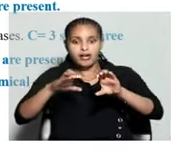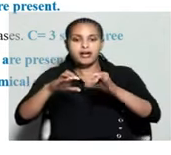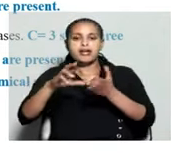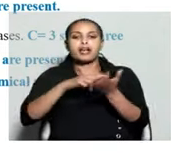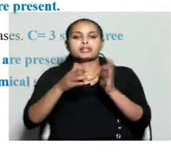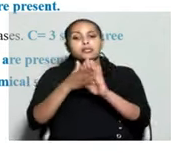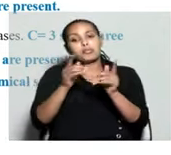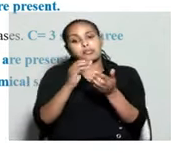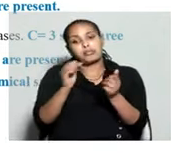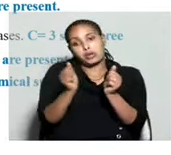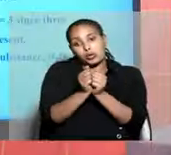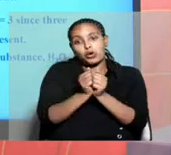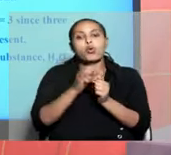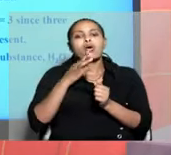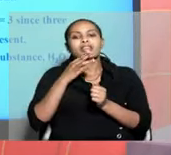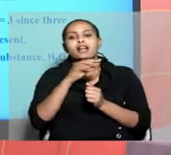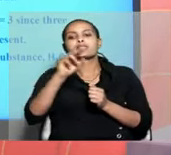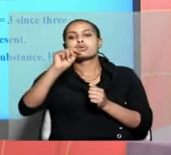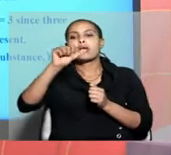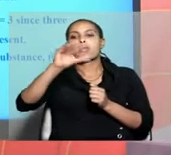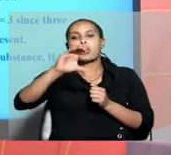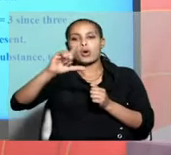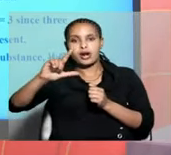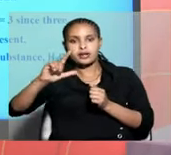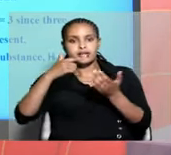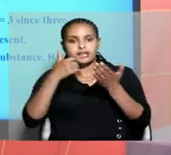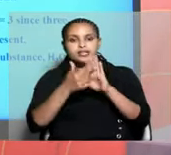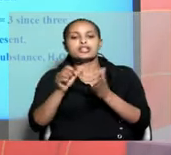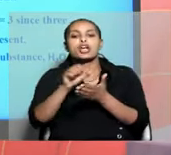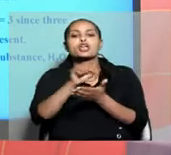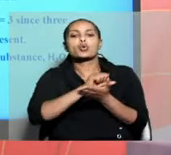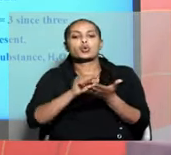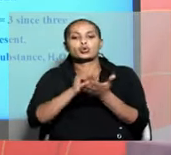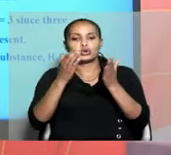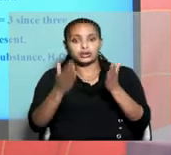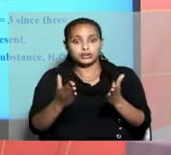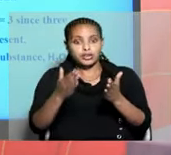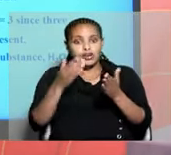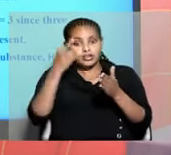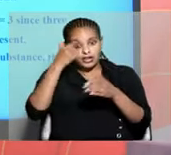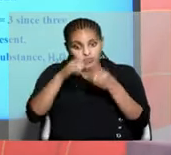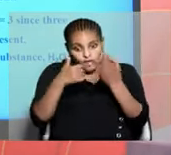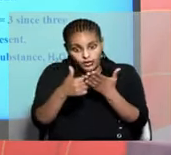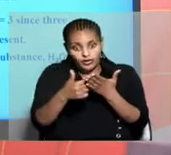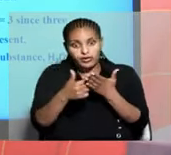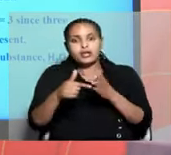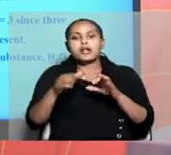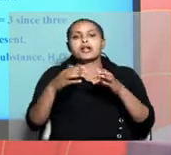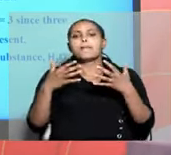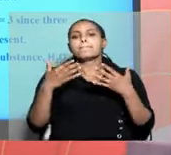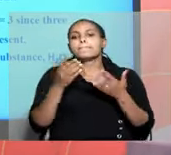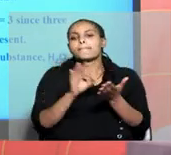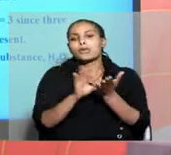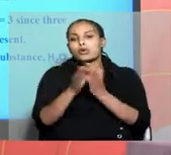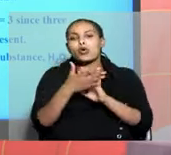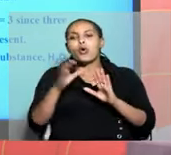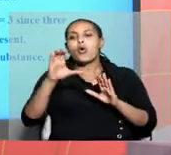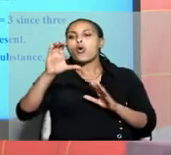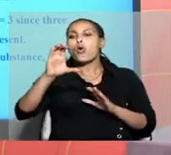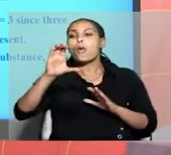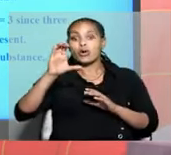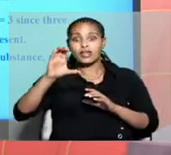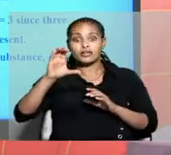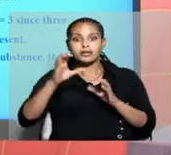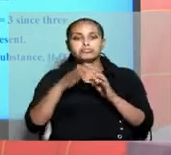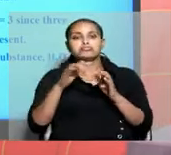between sodium chloride and water. This is a solution. Therefore, the number of components is equals to the number